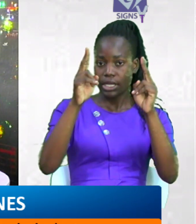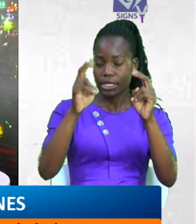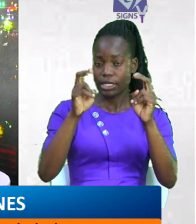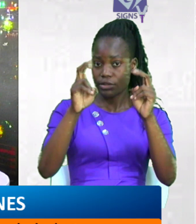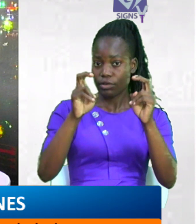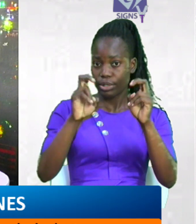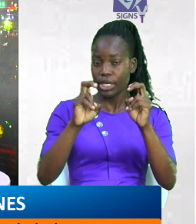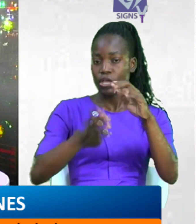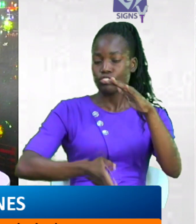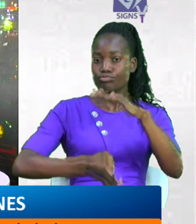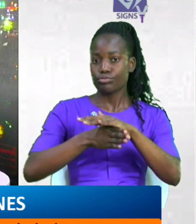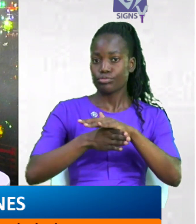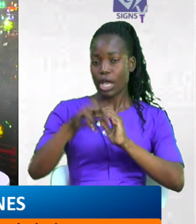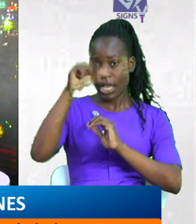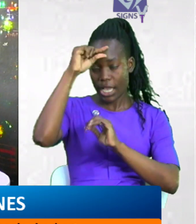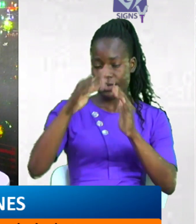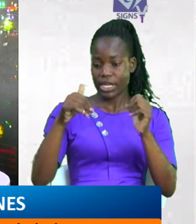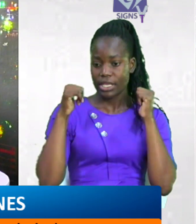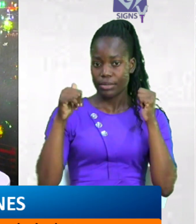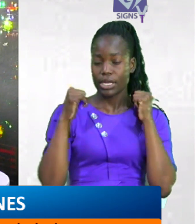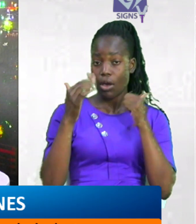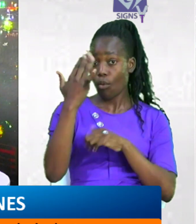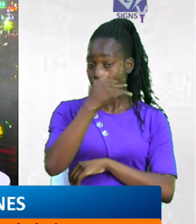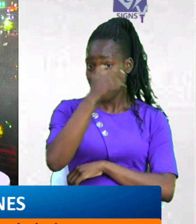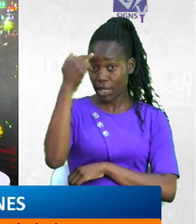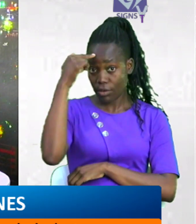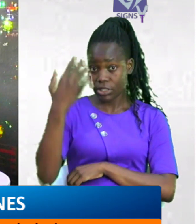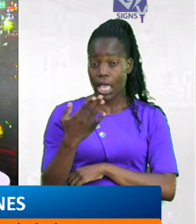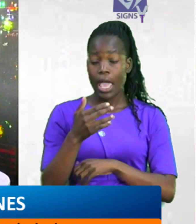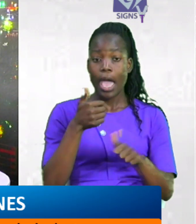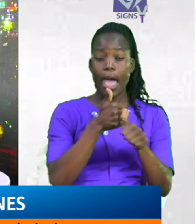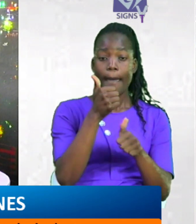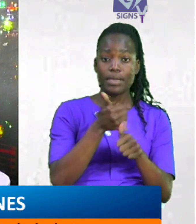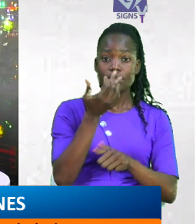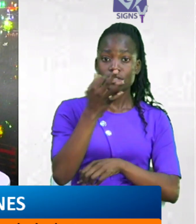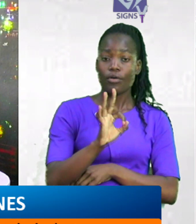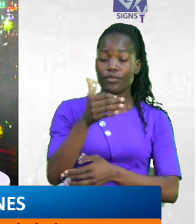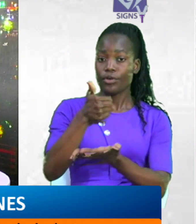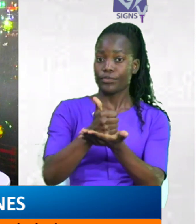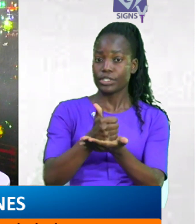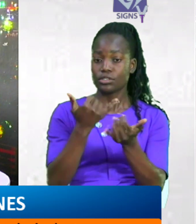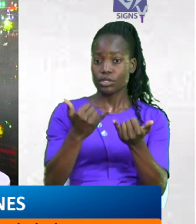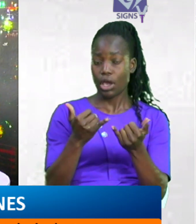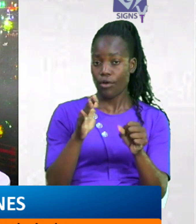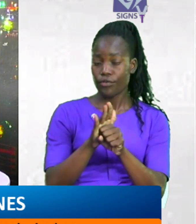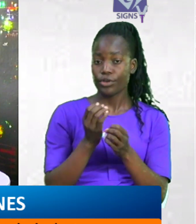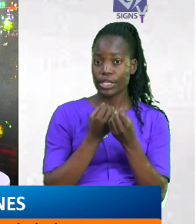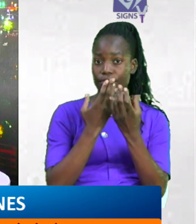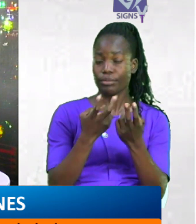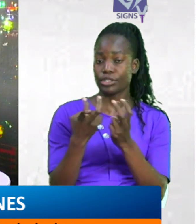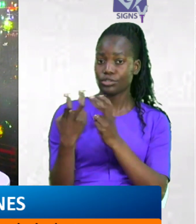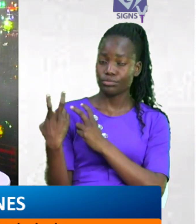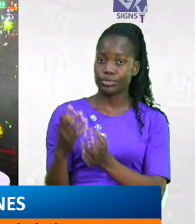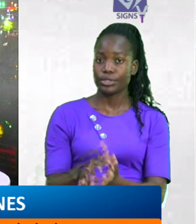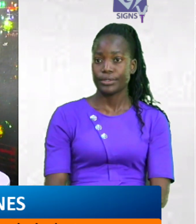Assembly Tuesday. Now, SCC member of County Assembly Josiah Mangera tabled the motion